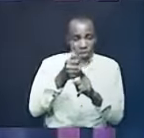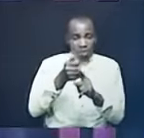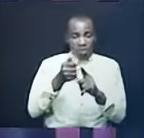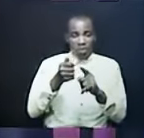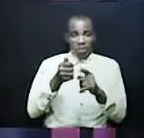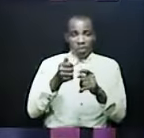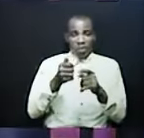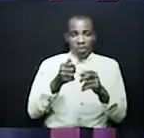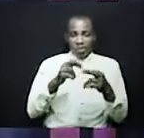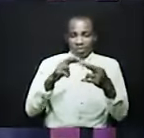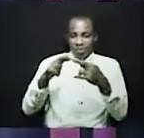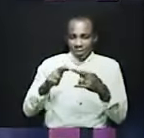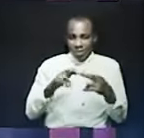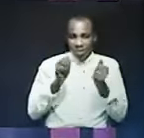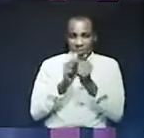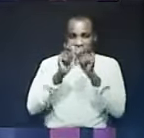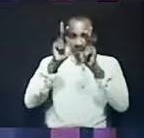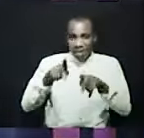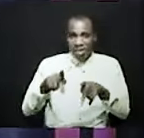non-relative